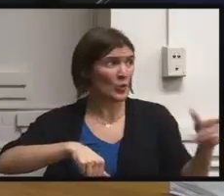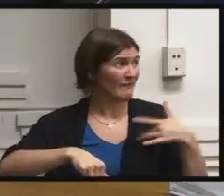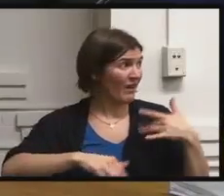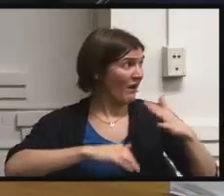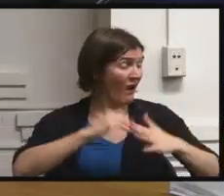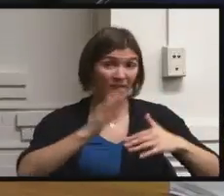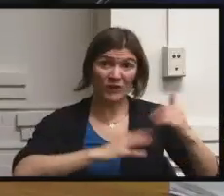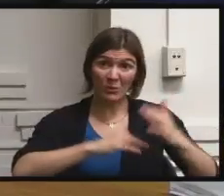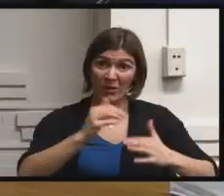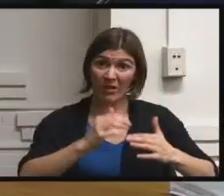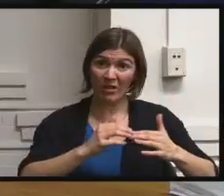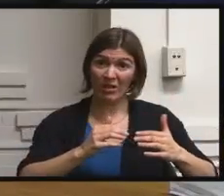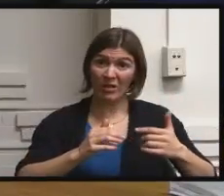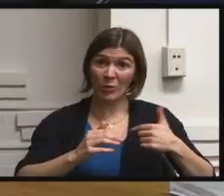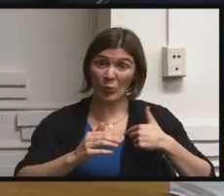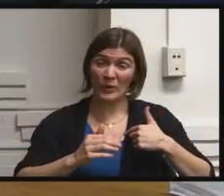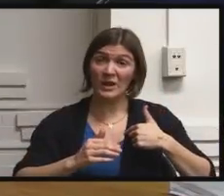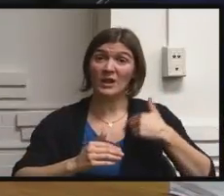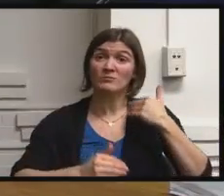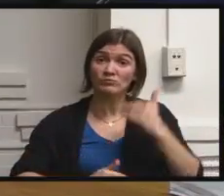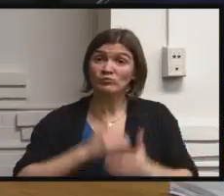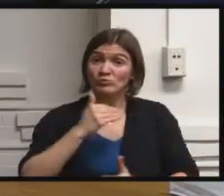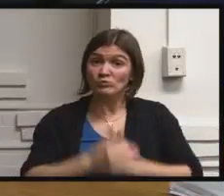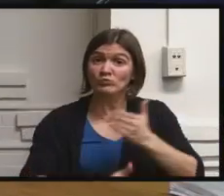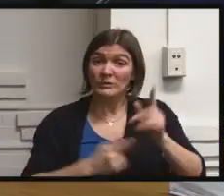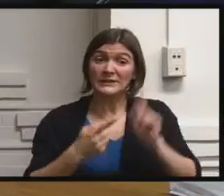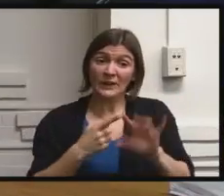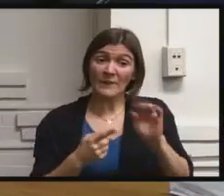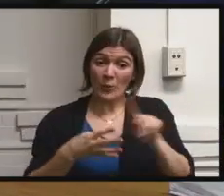comfortable with that timing scheme?